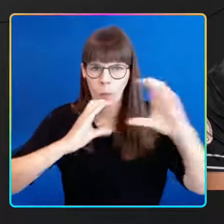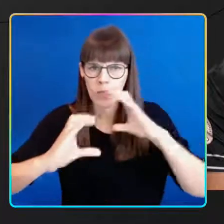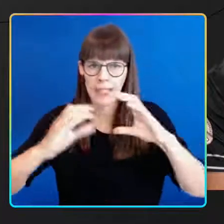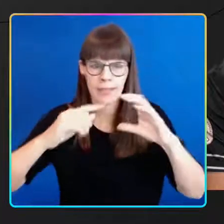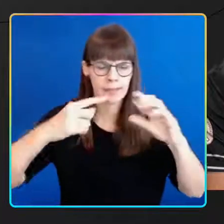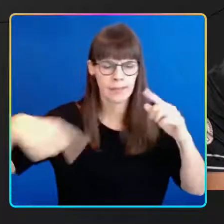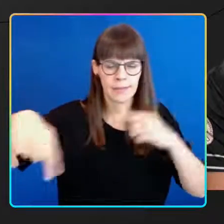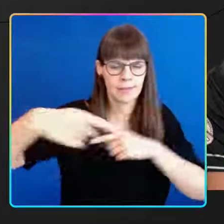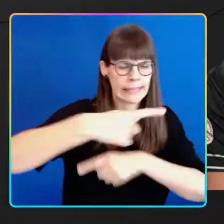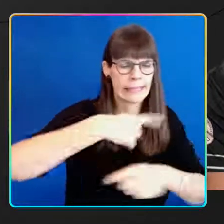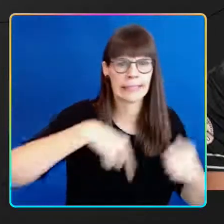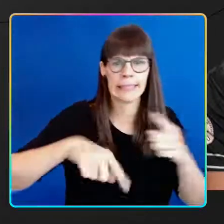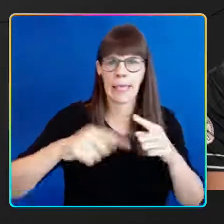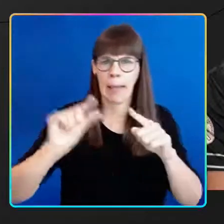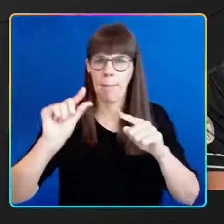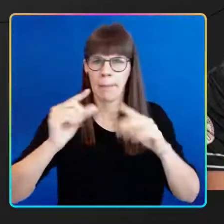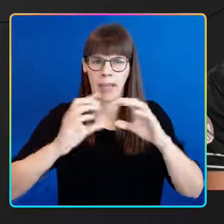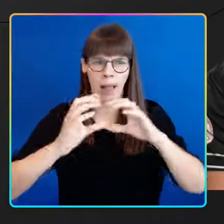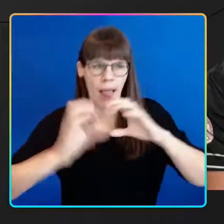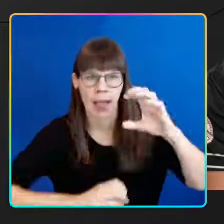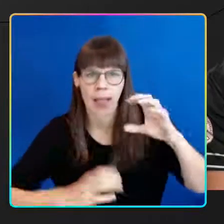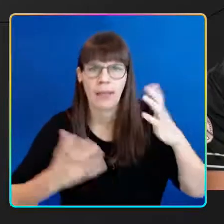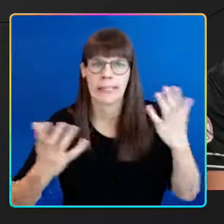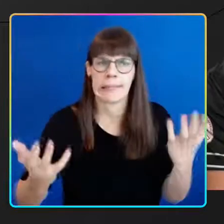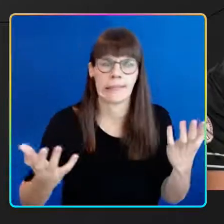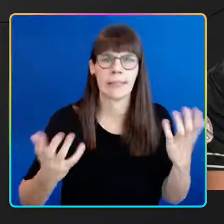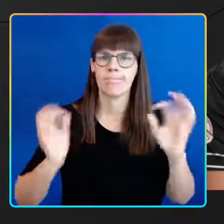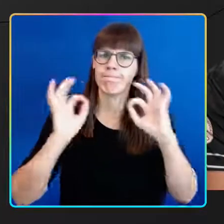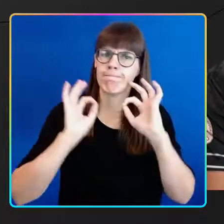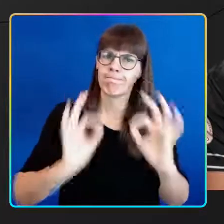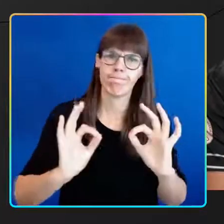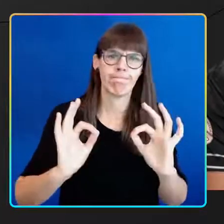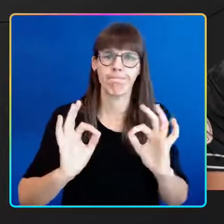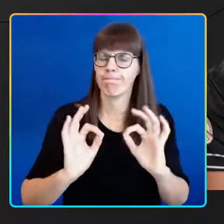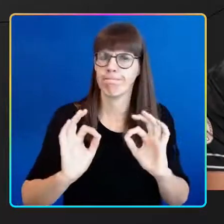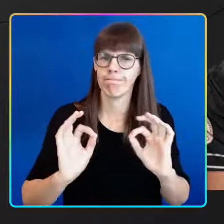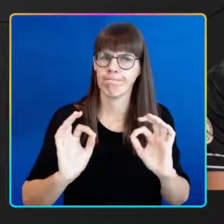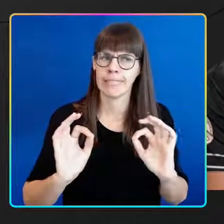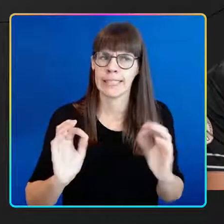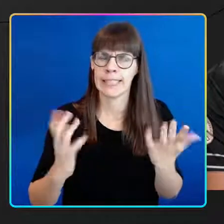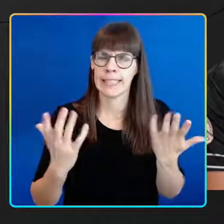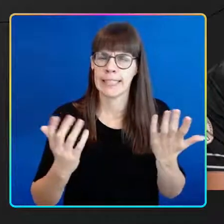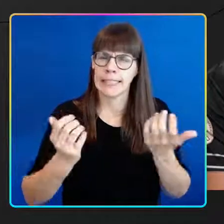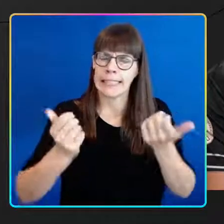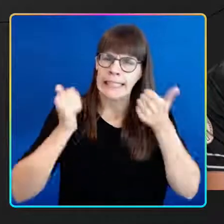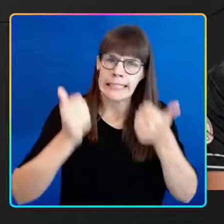and stakeholders sometimes is not as easy as it should be. And then the other side is